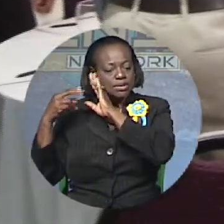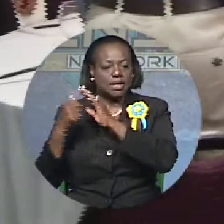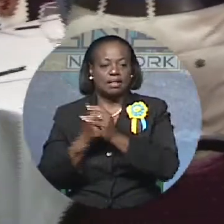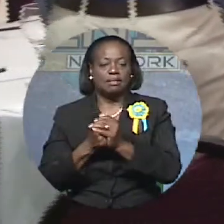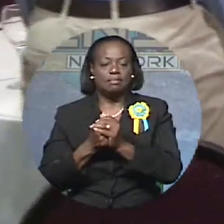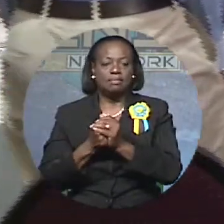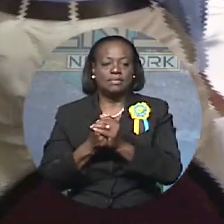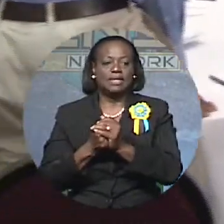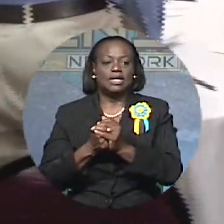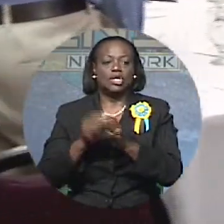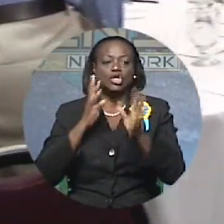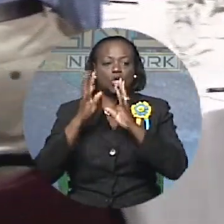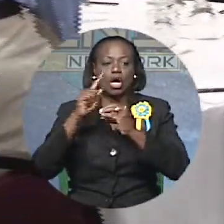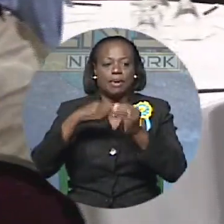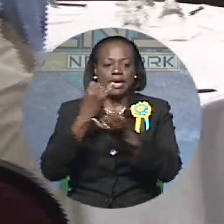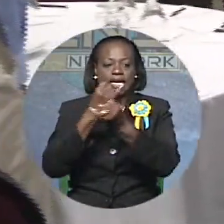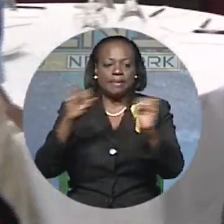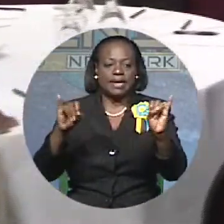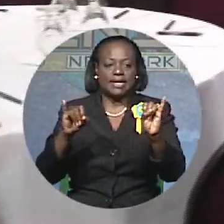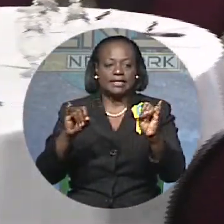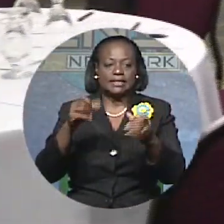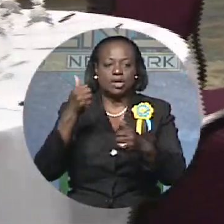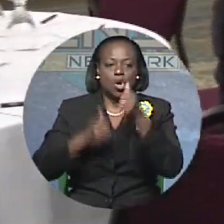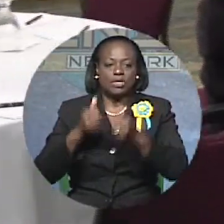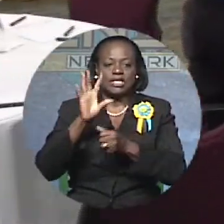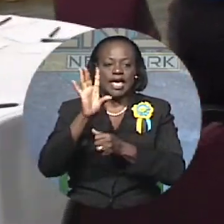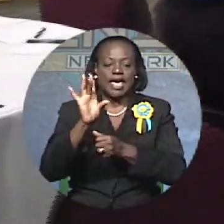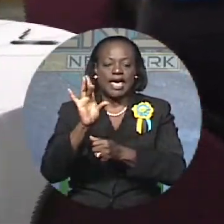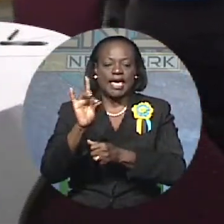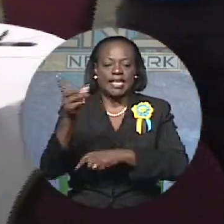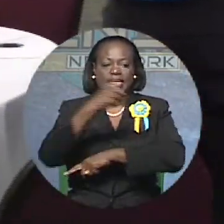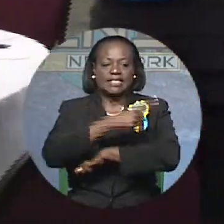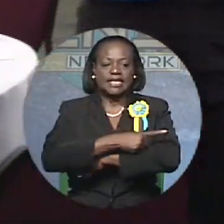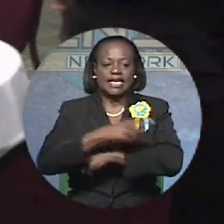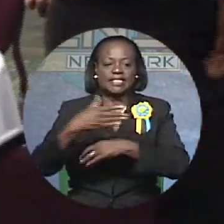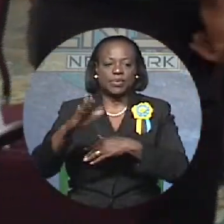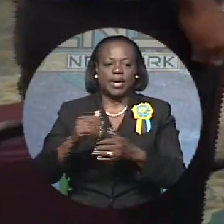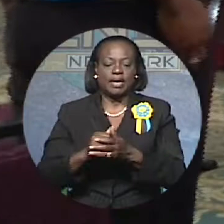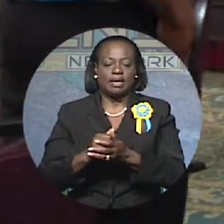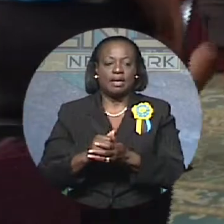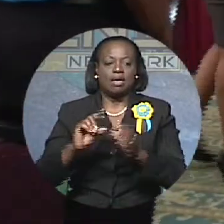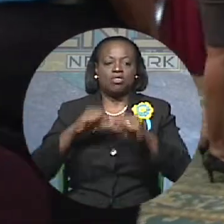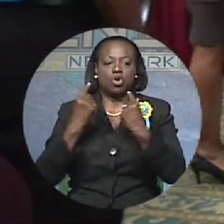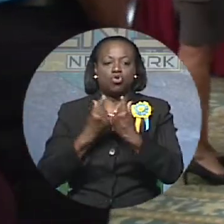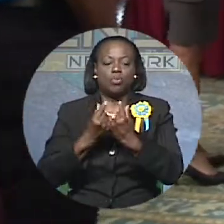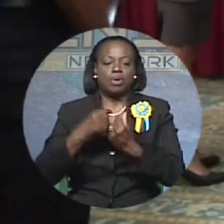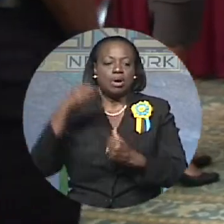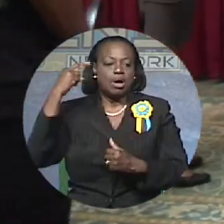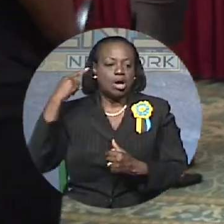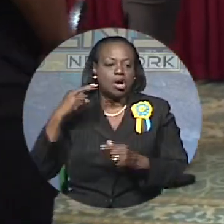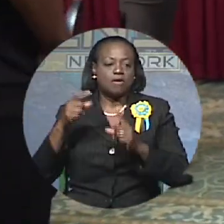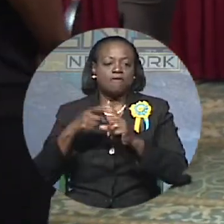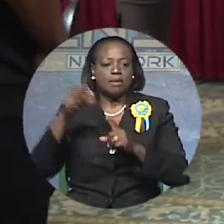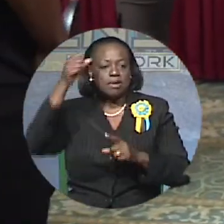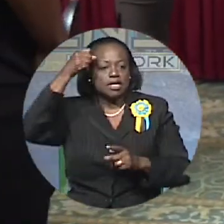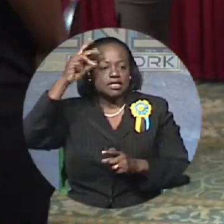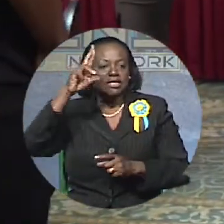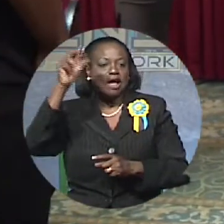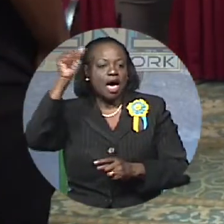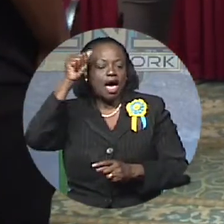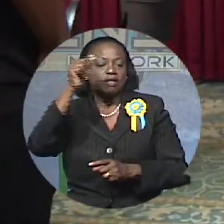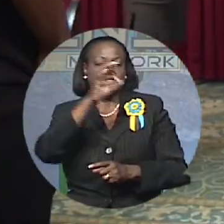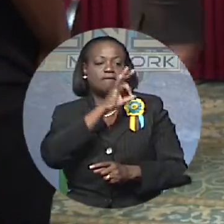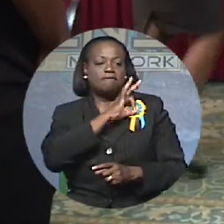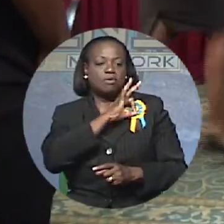away. The group heard from one of the farmers, or framers that is, of our Constitution, Governor General Sir Arthur Folkes, who